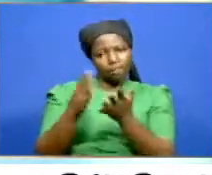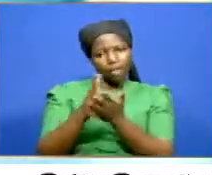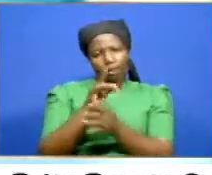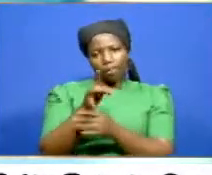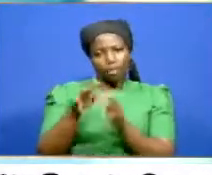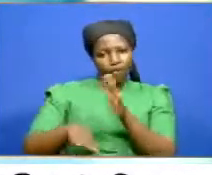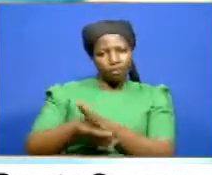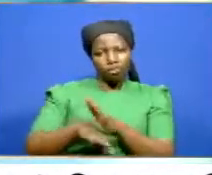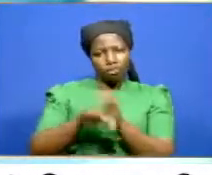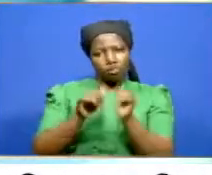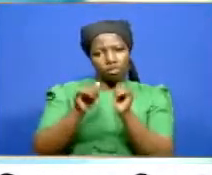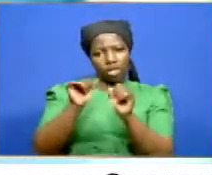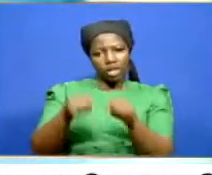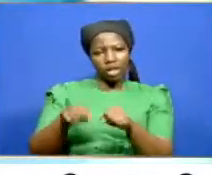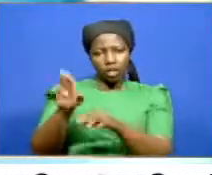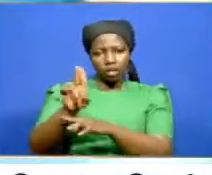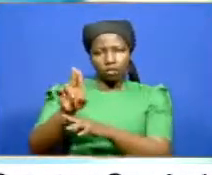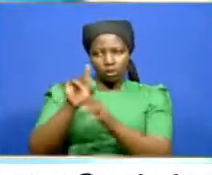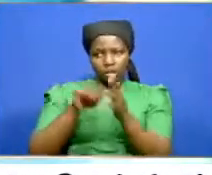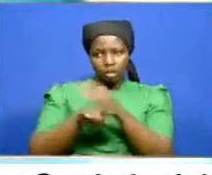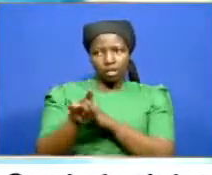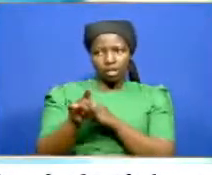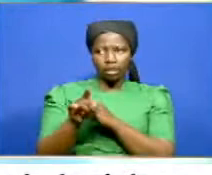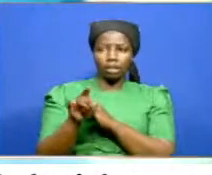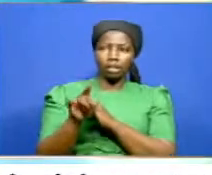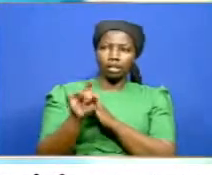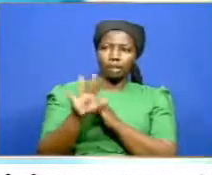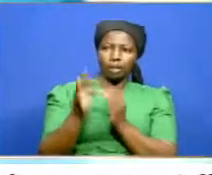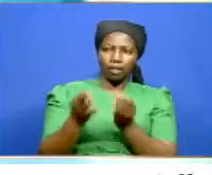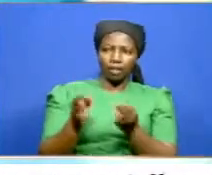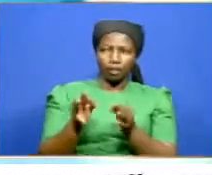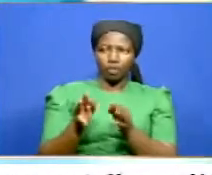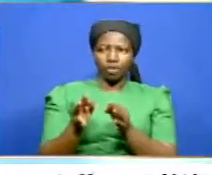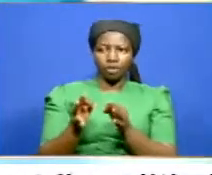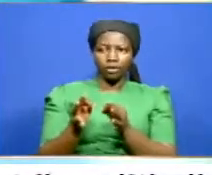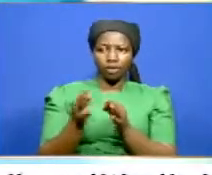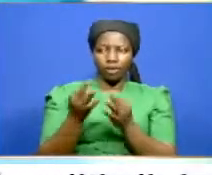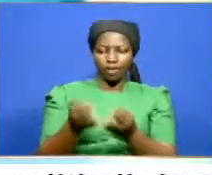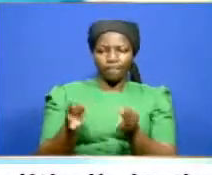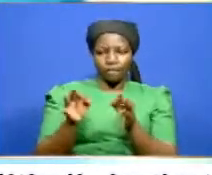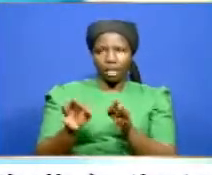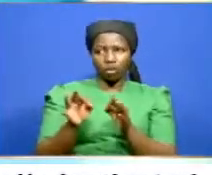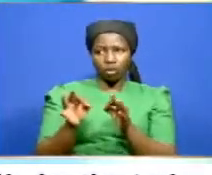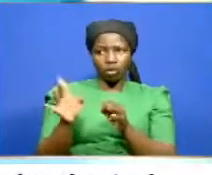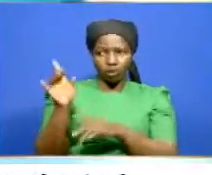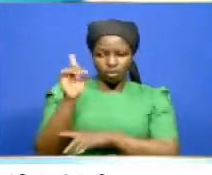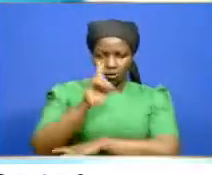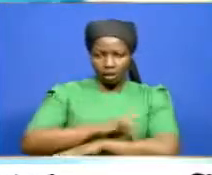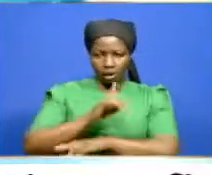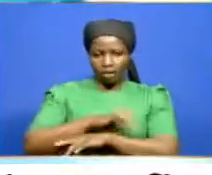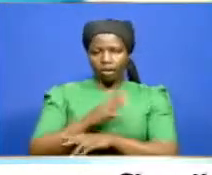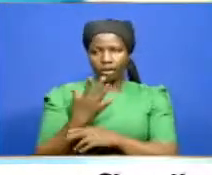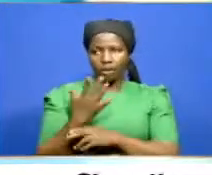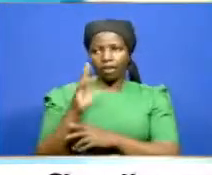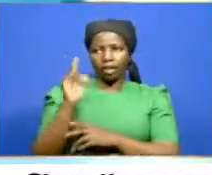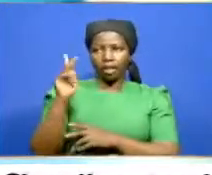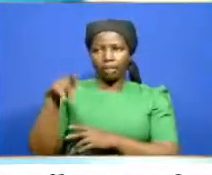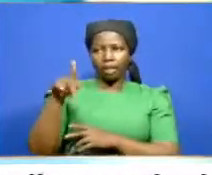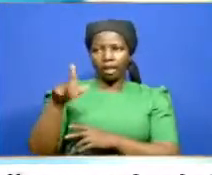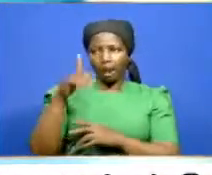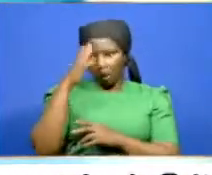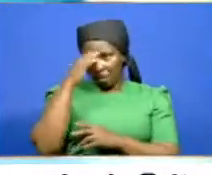that they can be using at the official match day balls. Supporting our own issue. Exactly. Mm-hmm. The official match day balls of the Kenya Premier League. Because as you look at currently, I